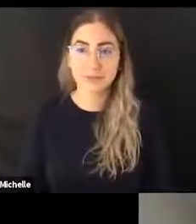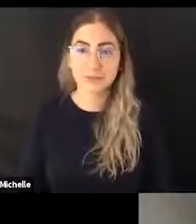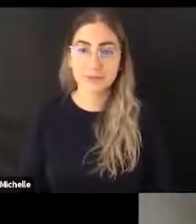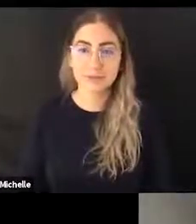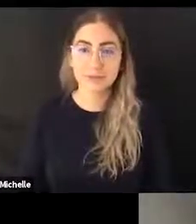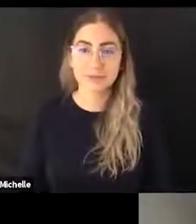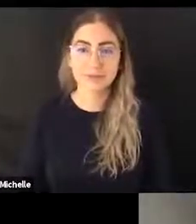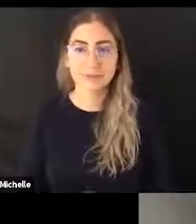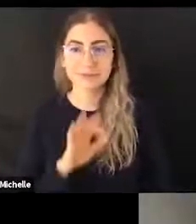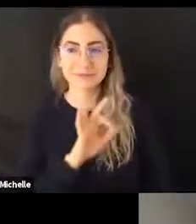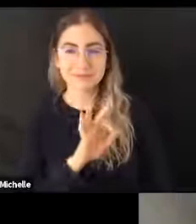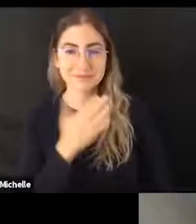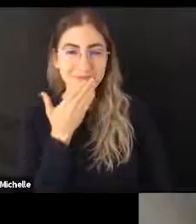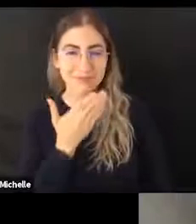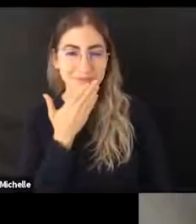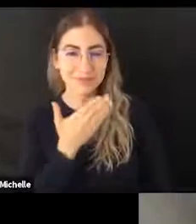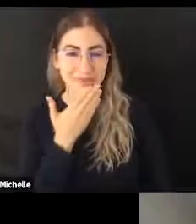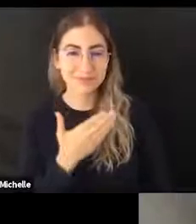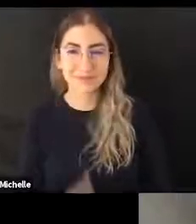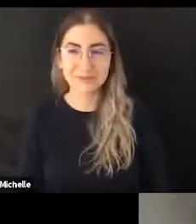Okay, thank you, Brenda.